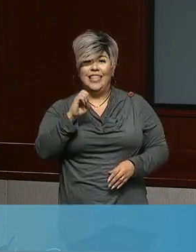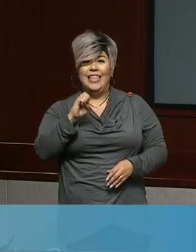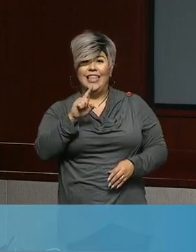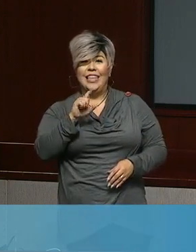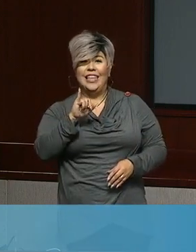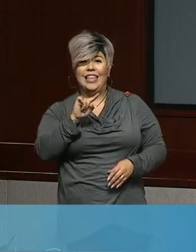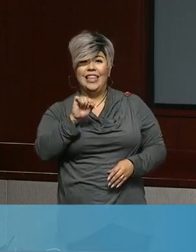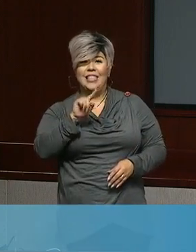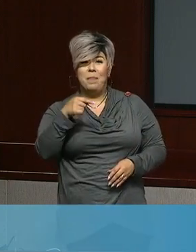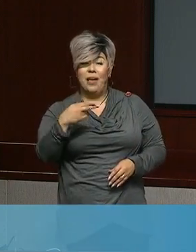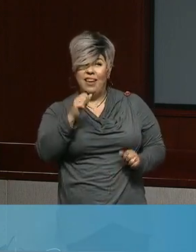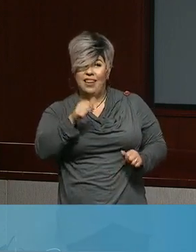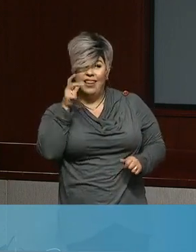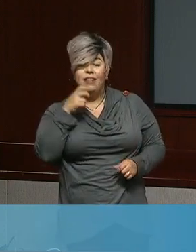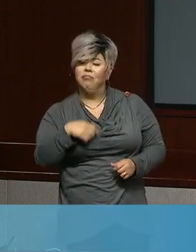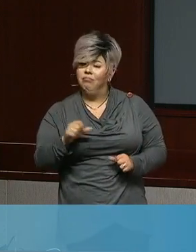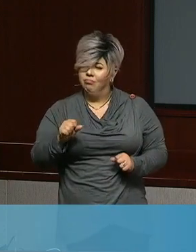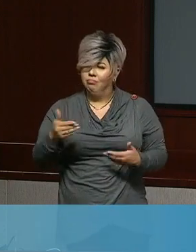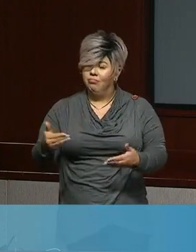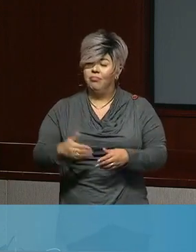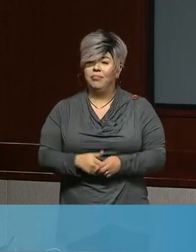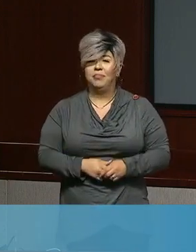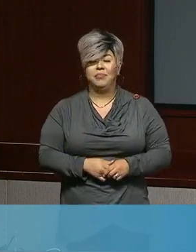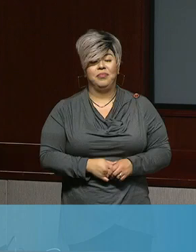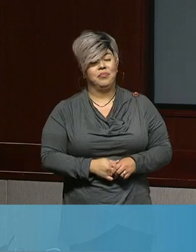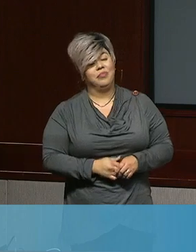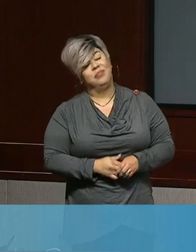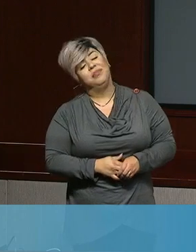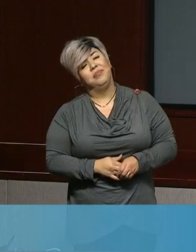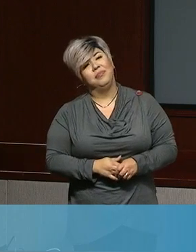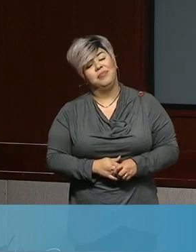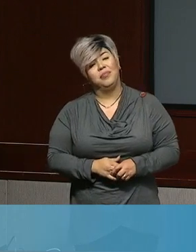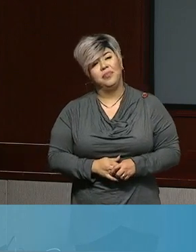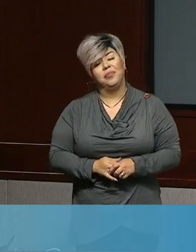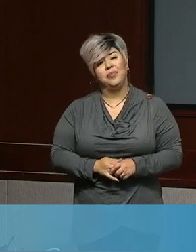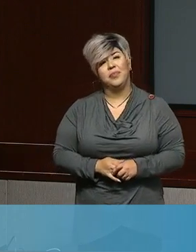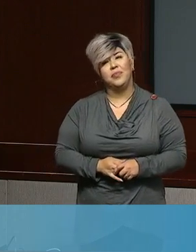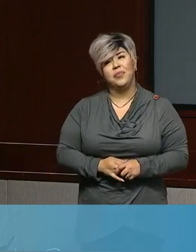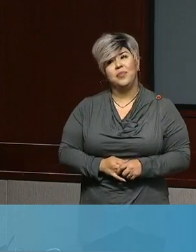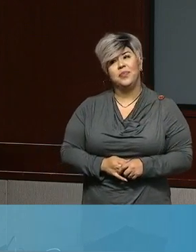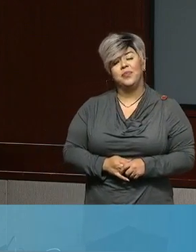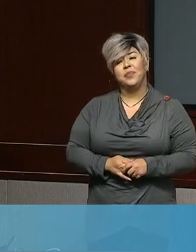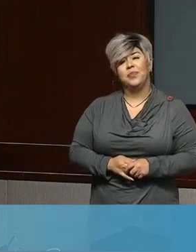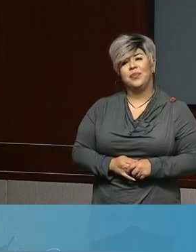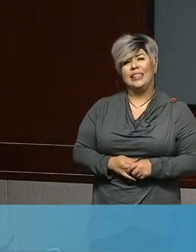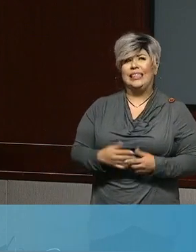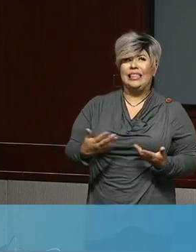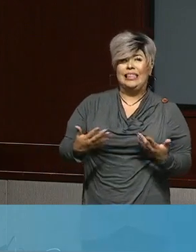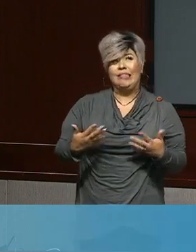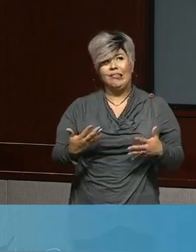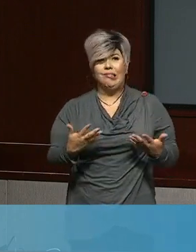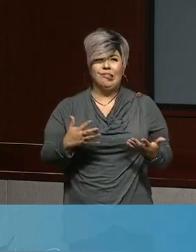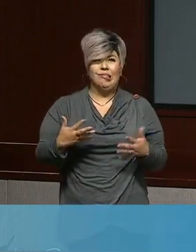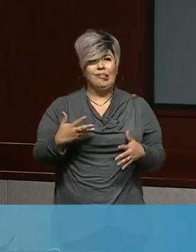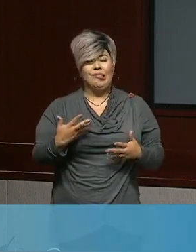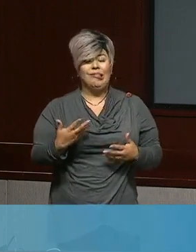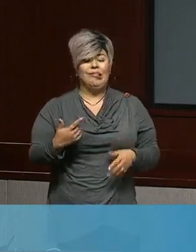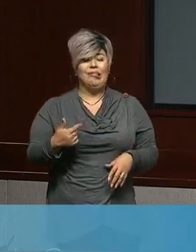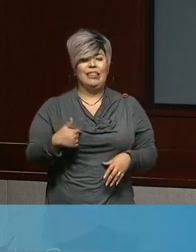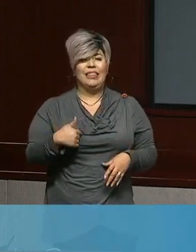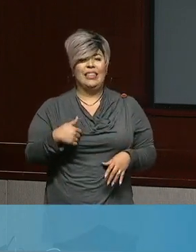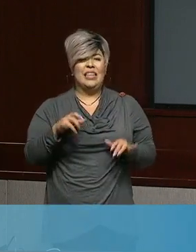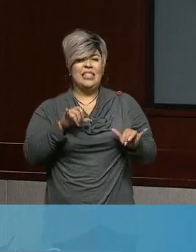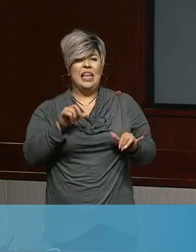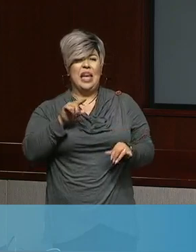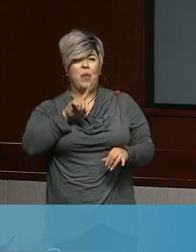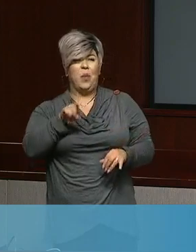Hi, I was just wondering, This is kind of off of Tim's question. Have